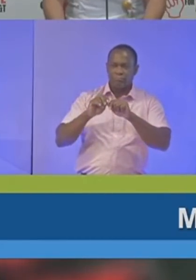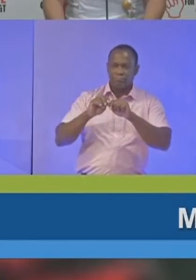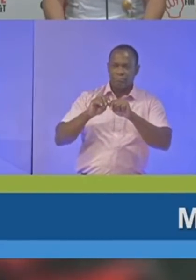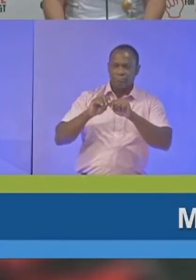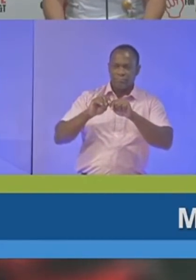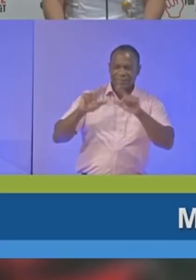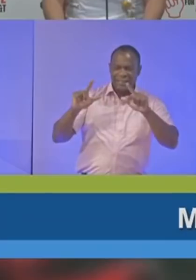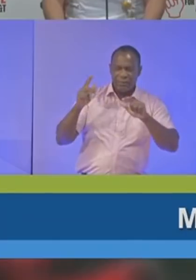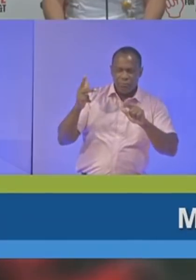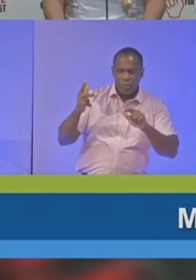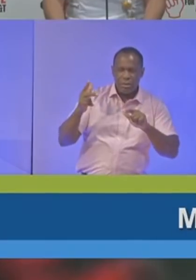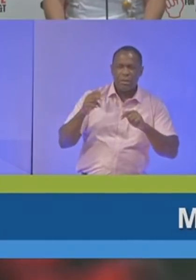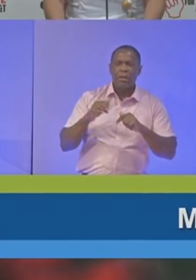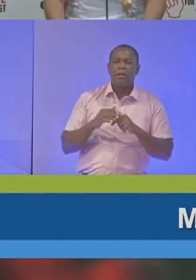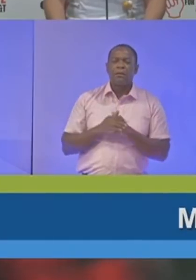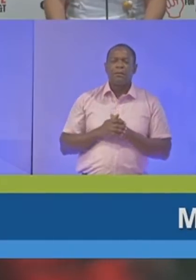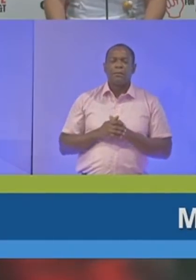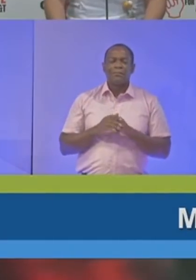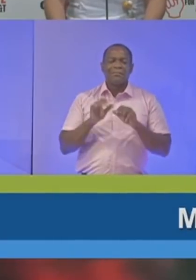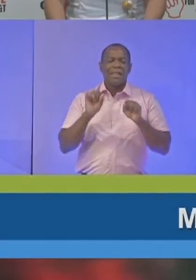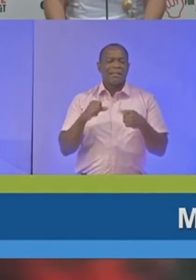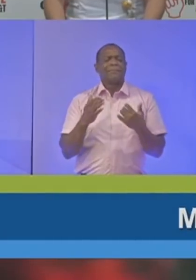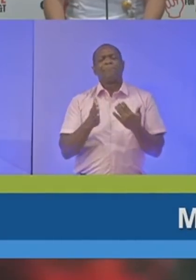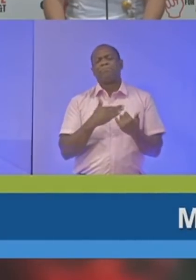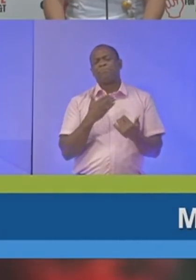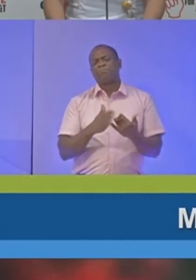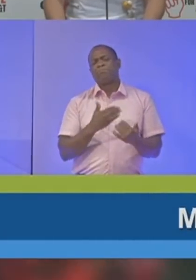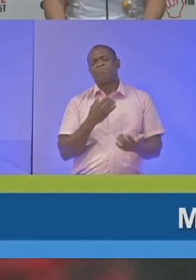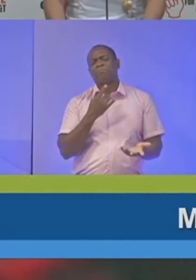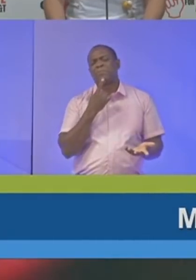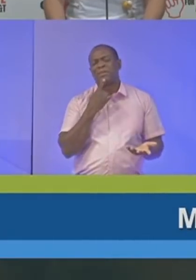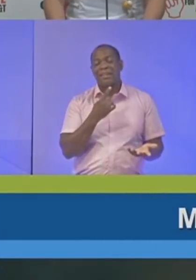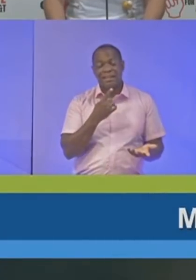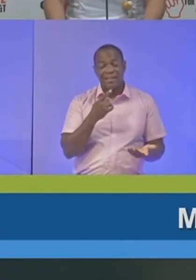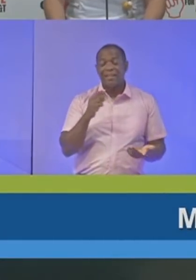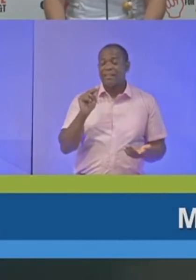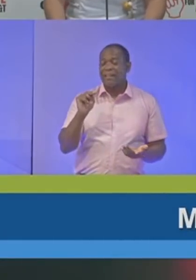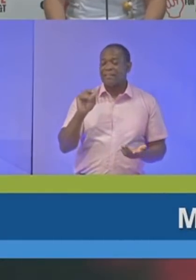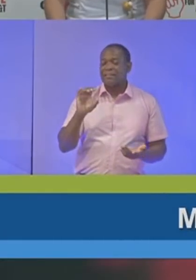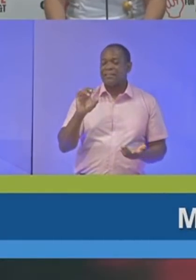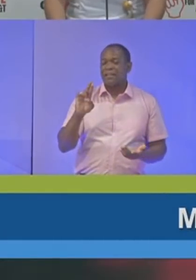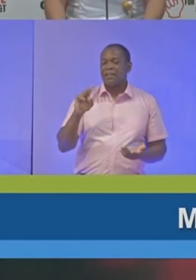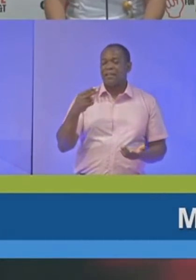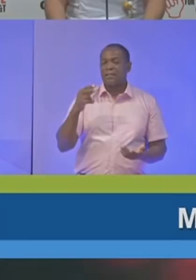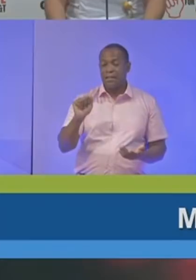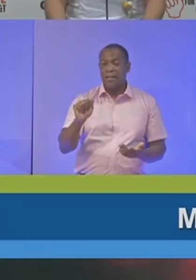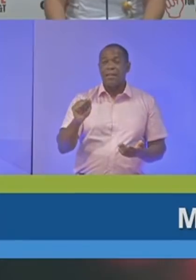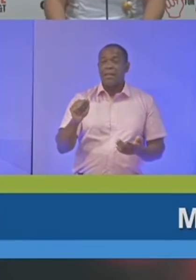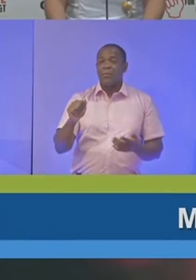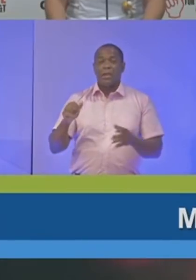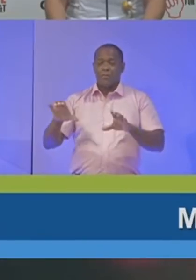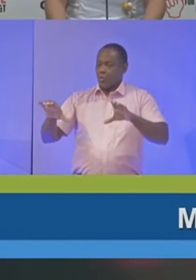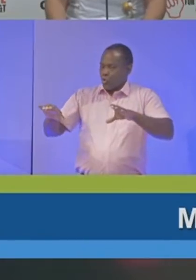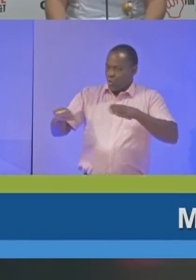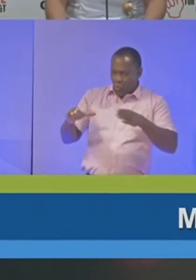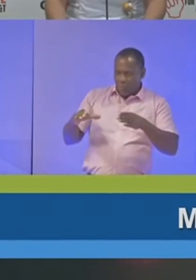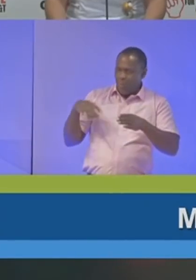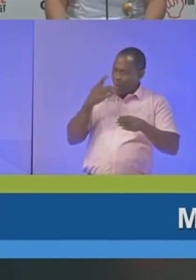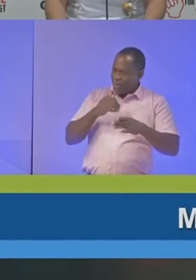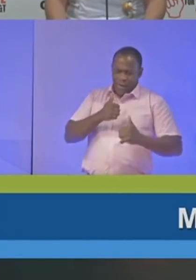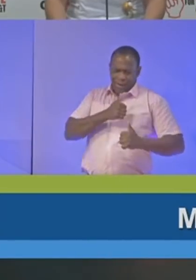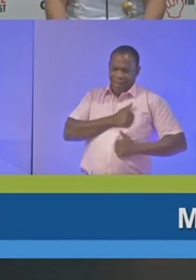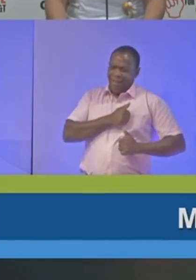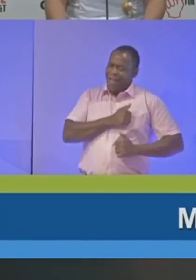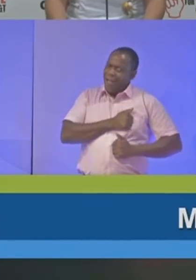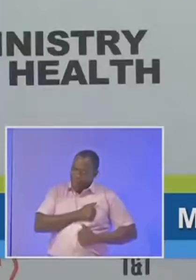While I can easily say the NCRHA has put an army together to wage war against this virus, I must make